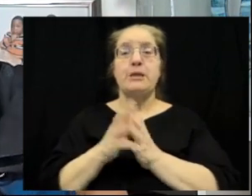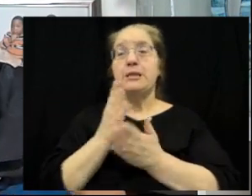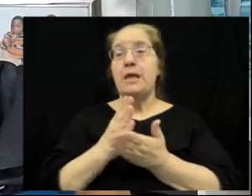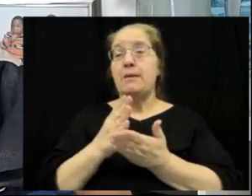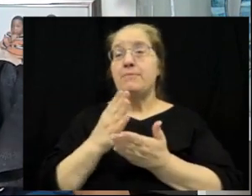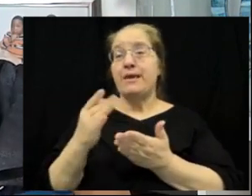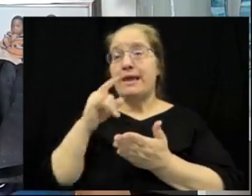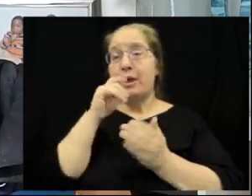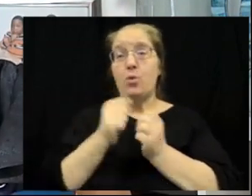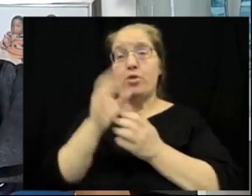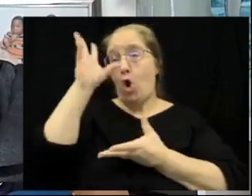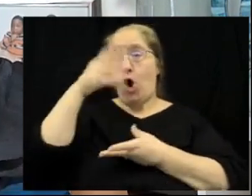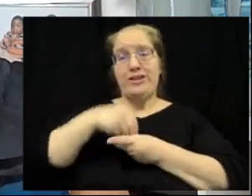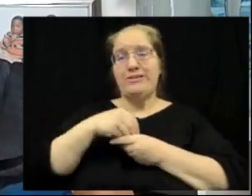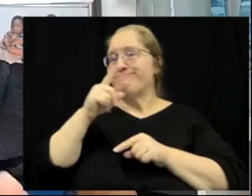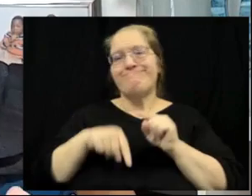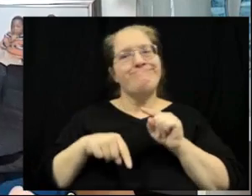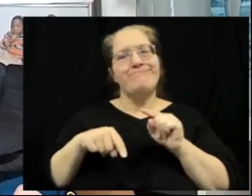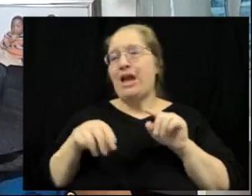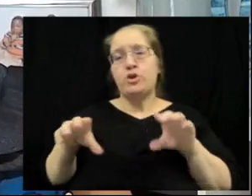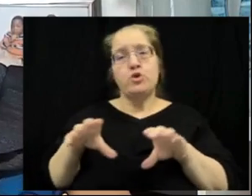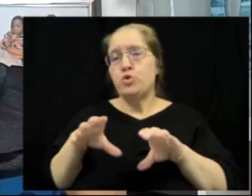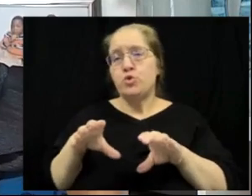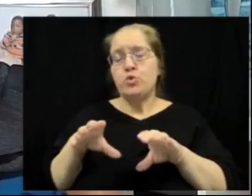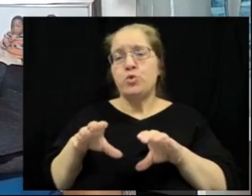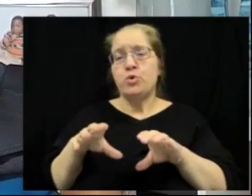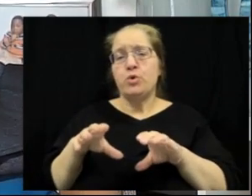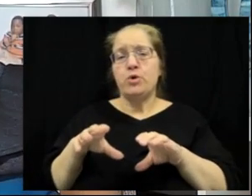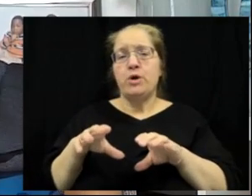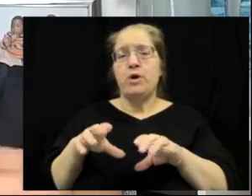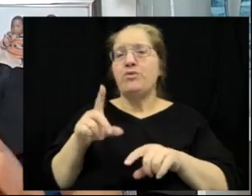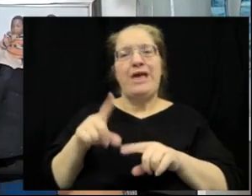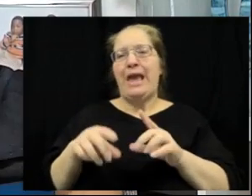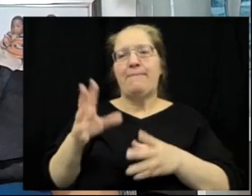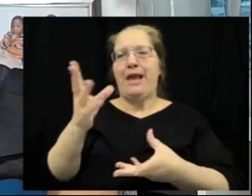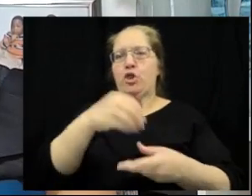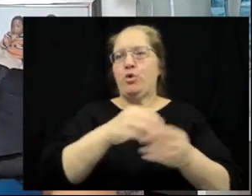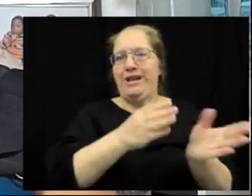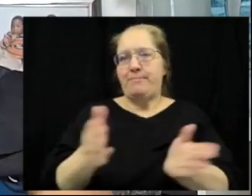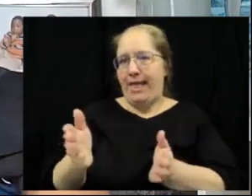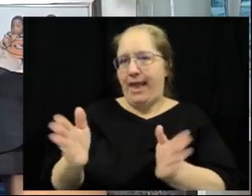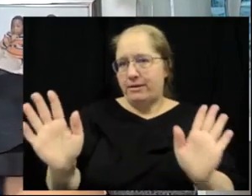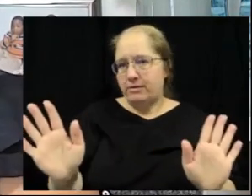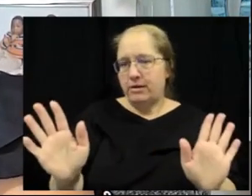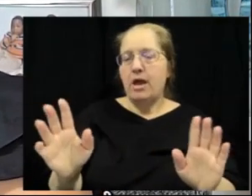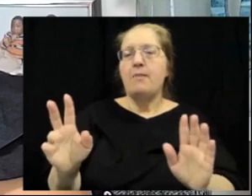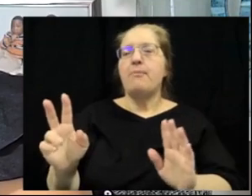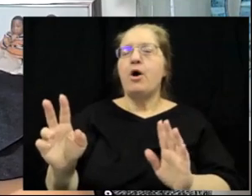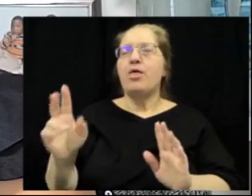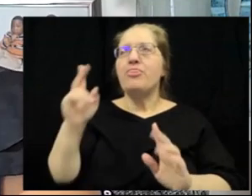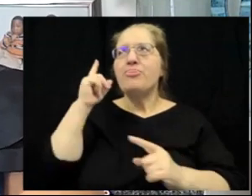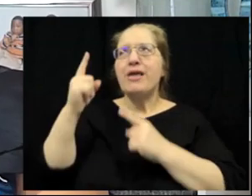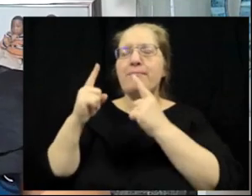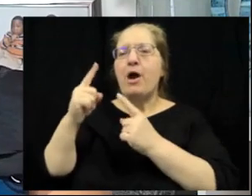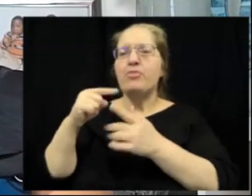autism cannot do. So we cannot have that as a part of the plan, but we really look at the things that they're really